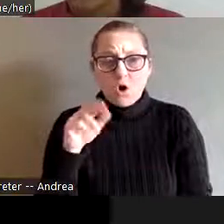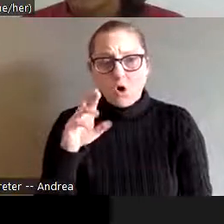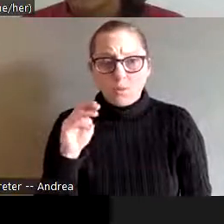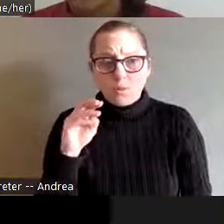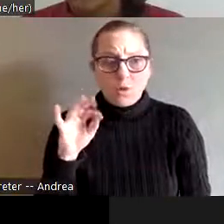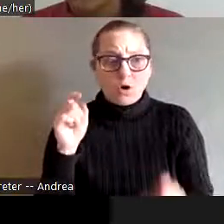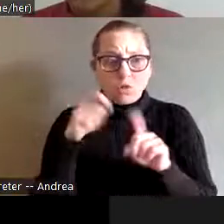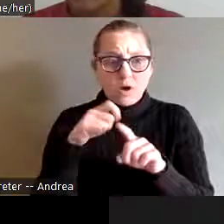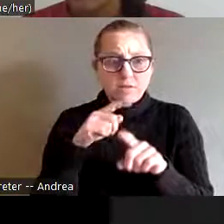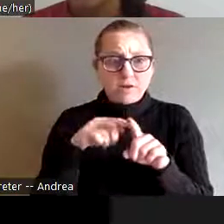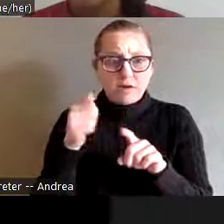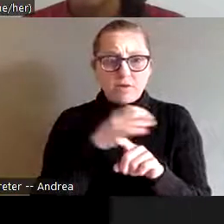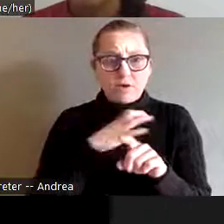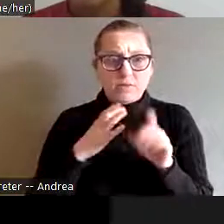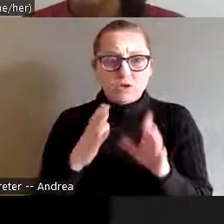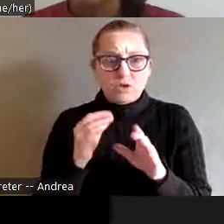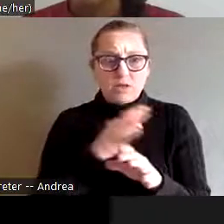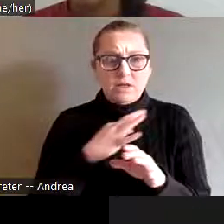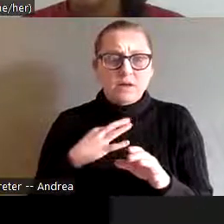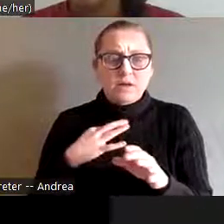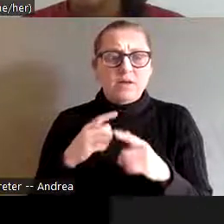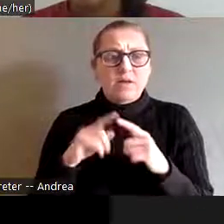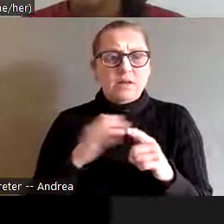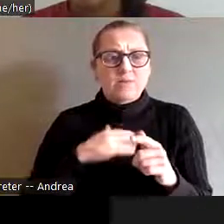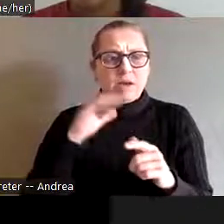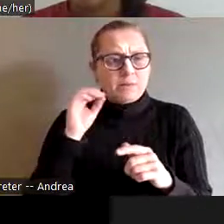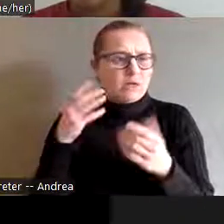harassment of other commissioners and staff. That is my opinion, though.